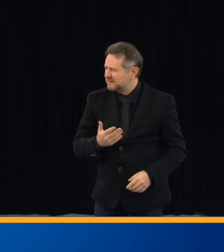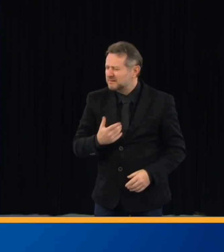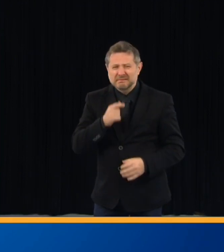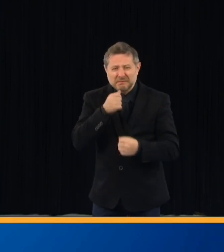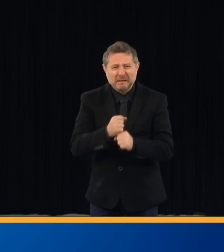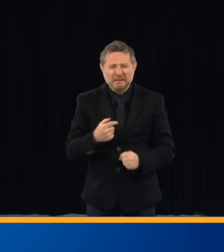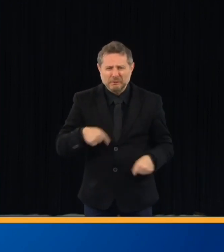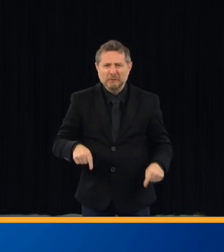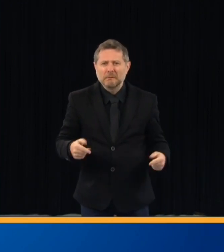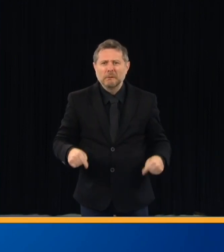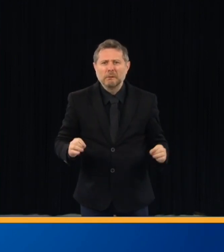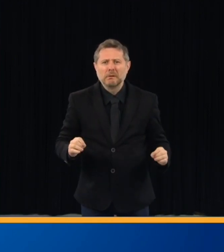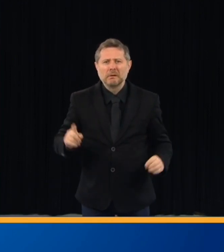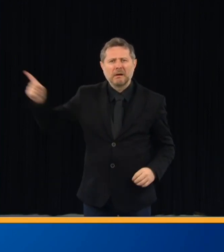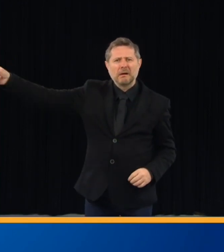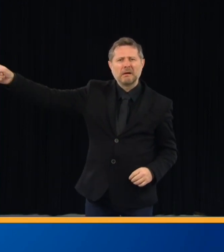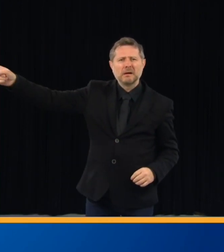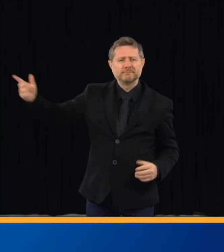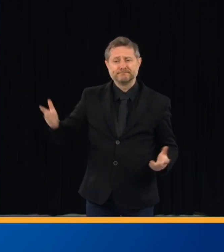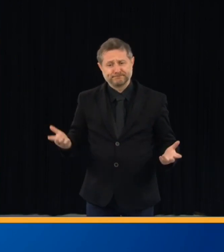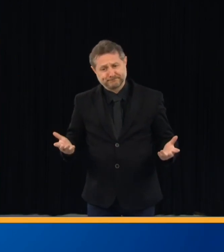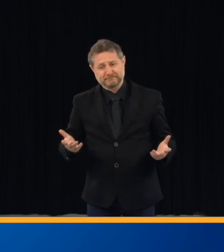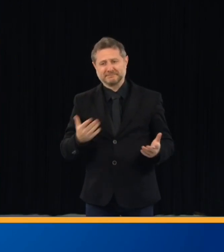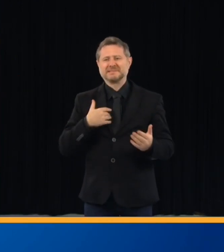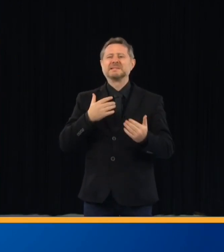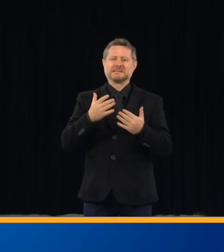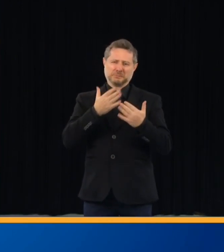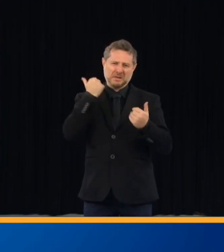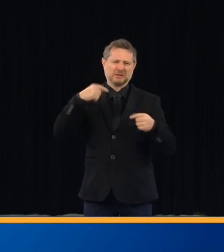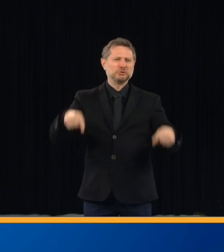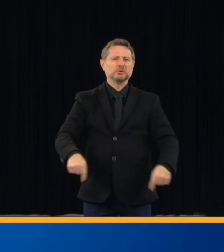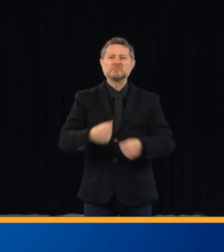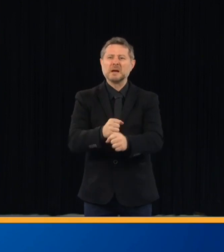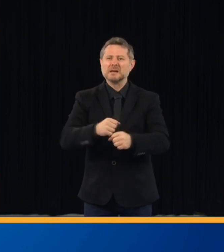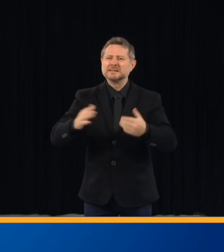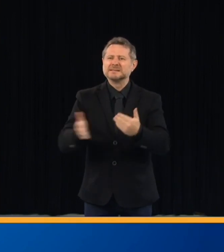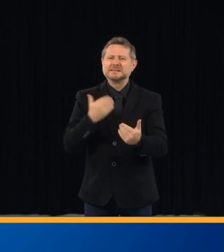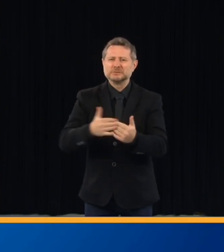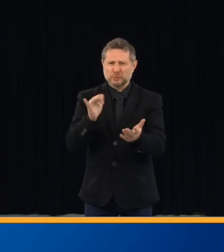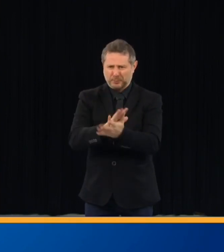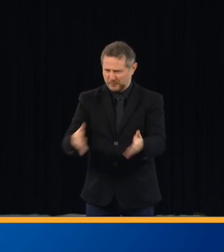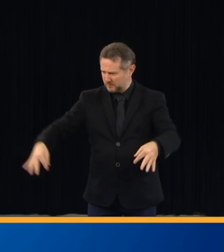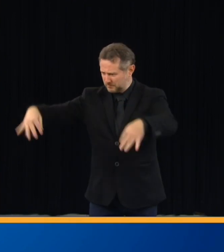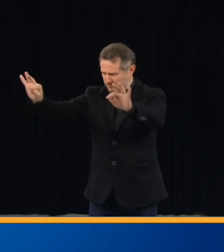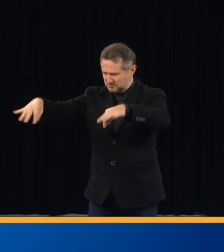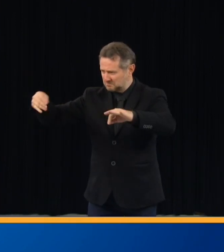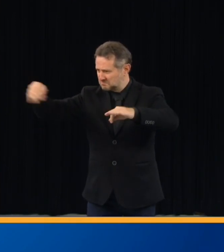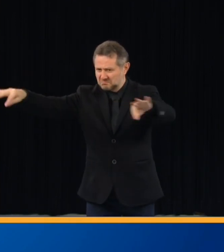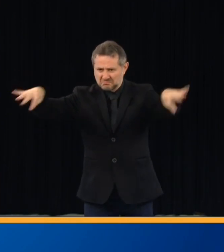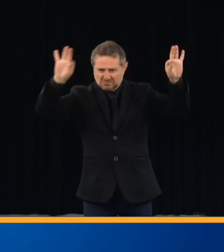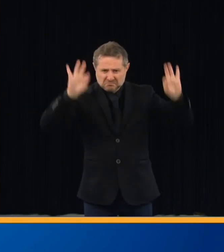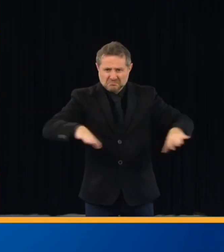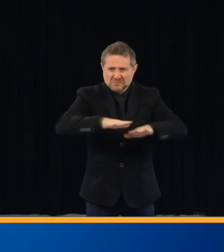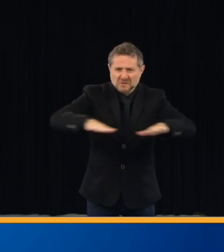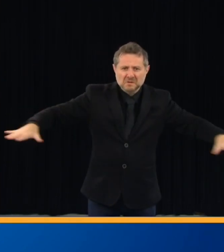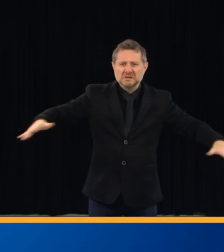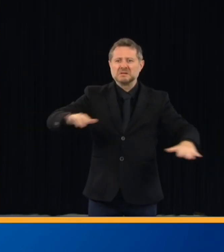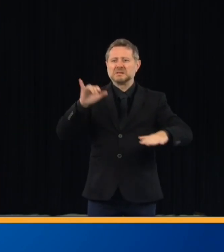gowns are Tyvek or paper material. If you are a